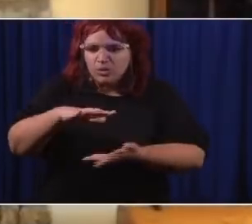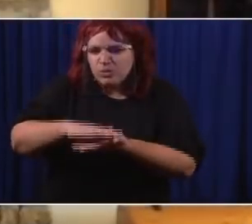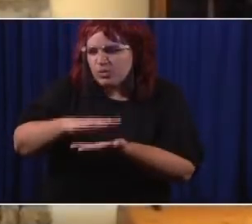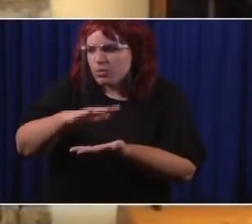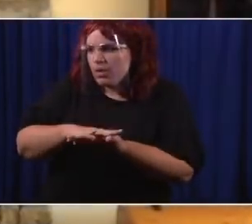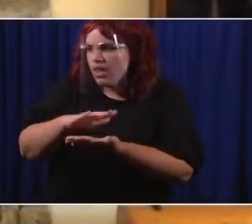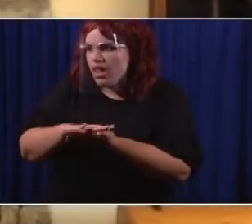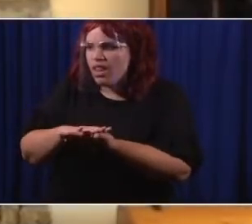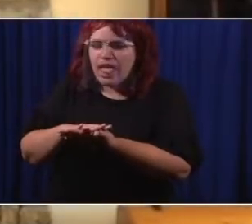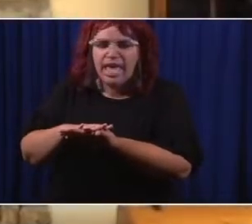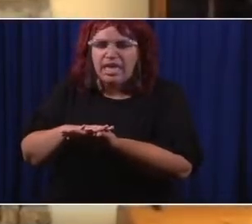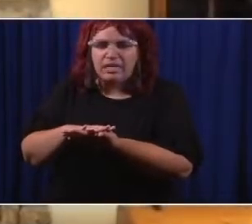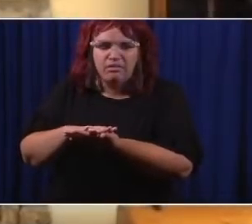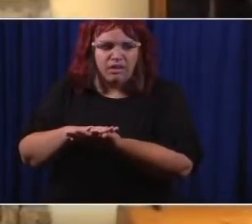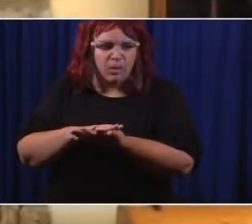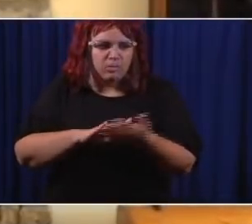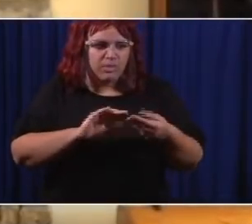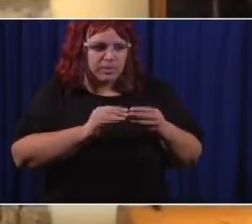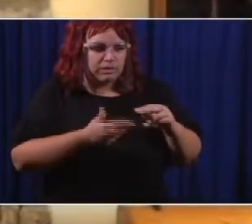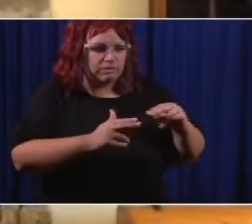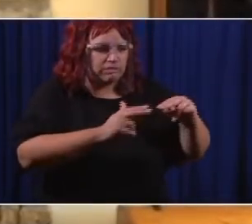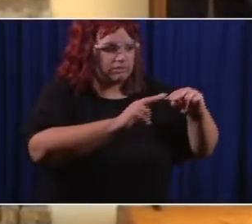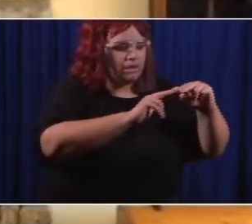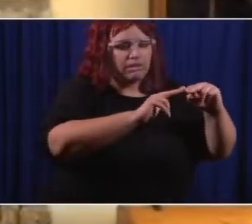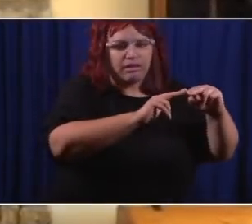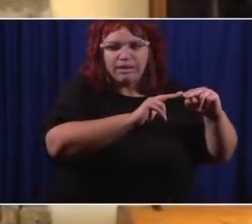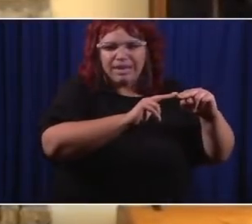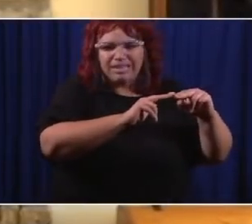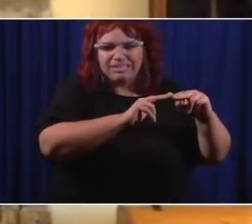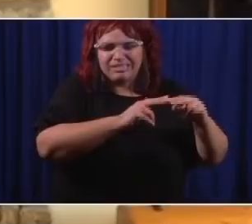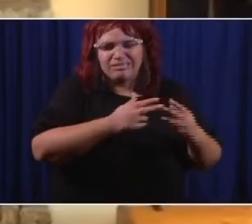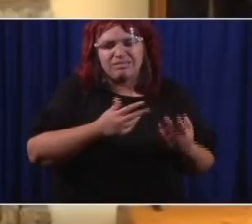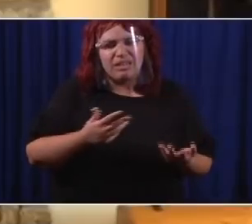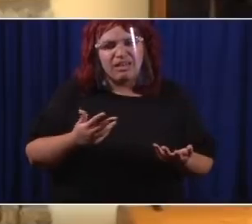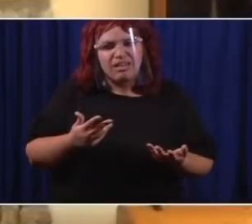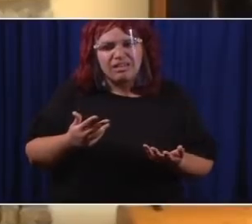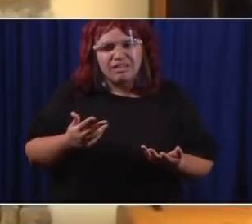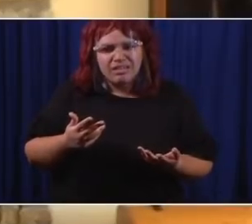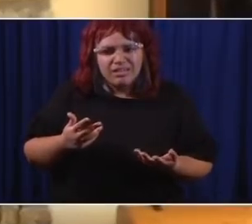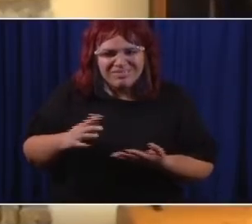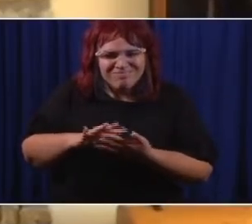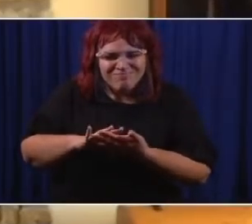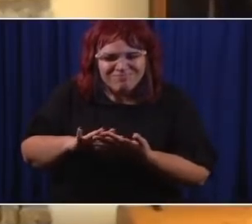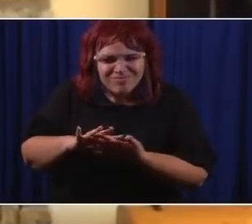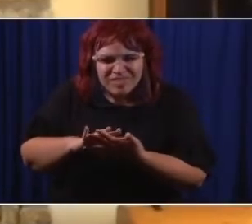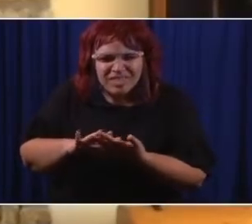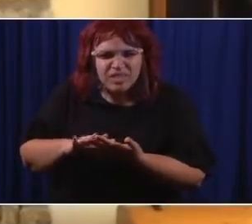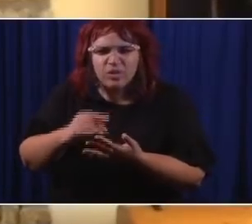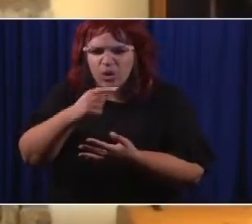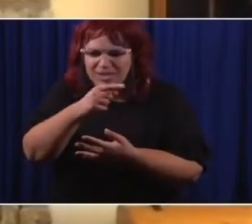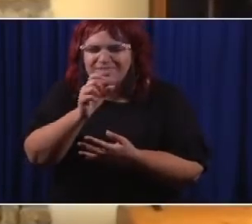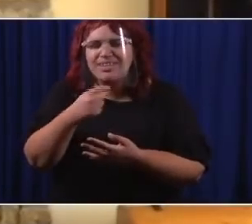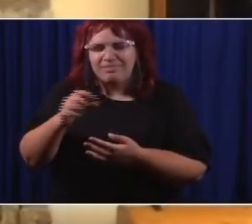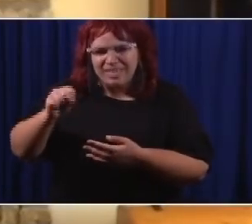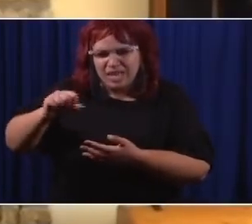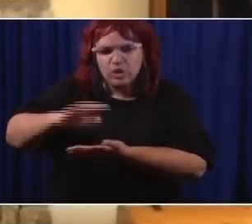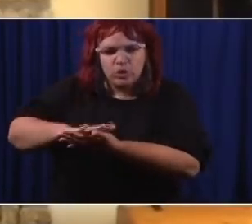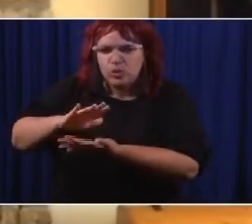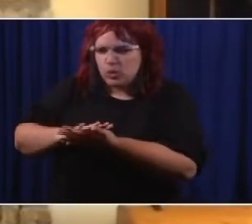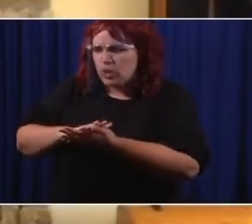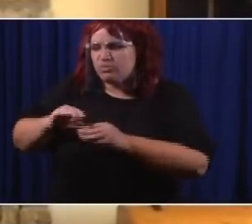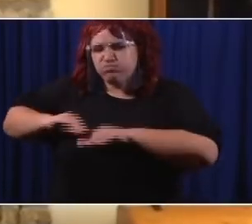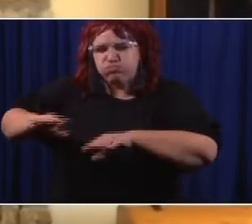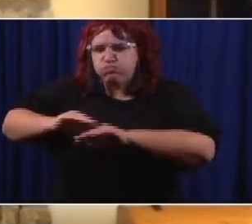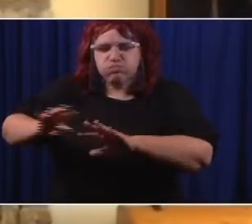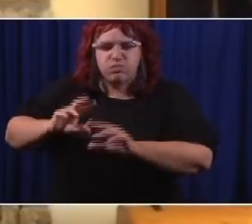environment. And the evidence we have so far is that schools are not environments that lead to a lot of spread. Yet many school districts are using